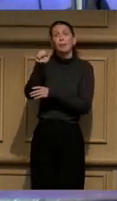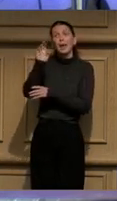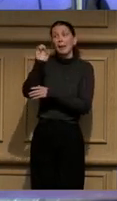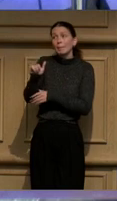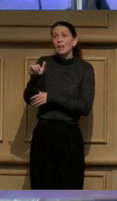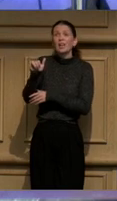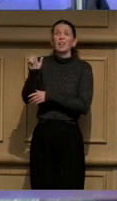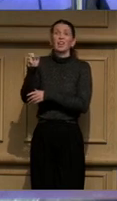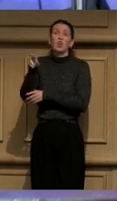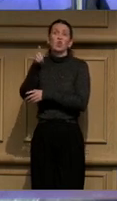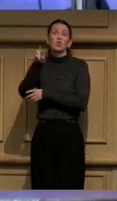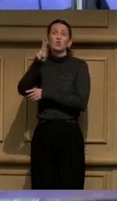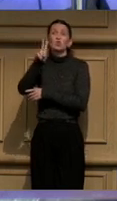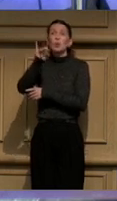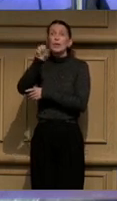it. But then